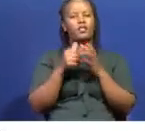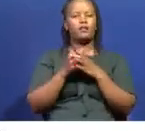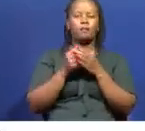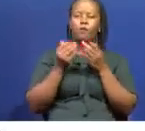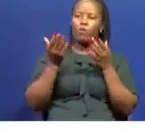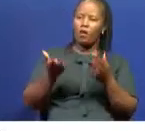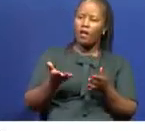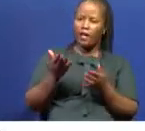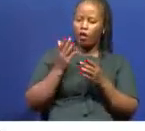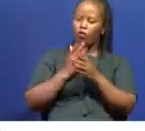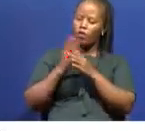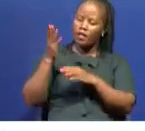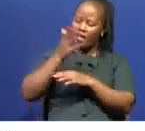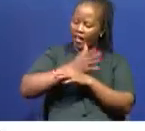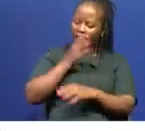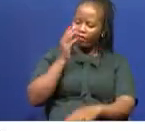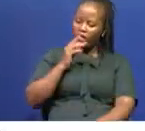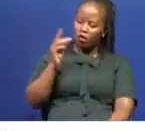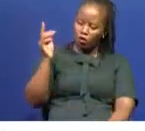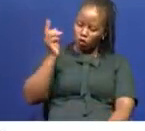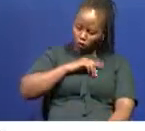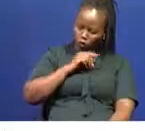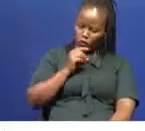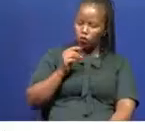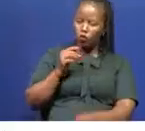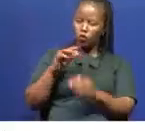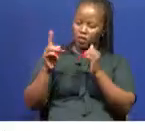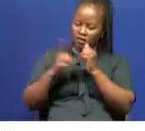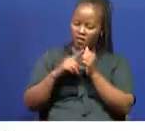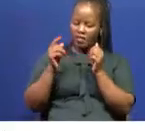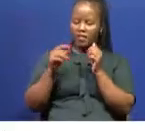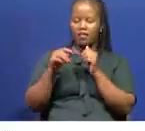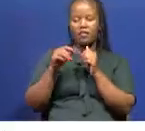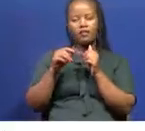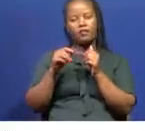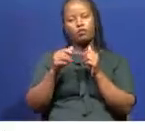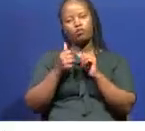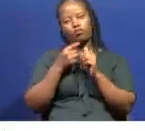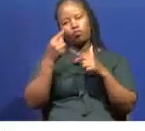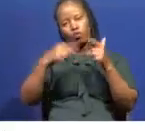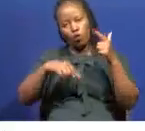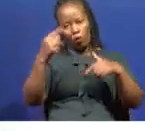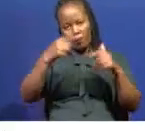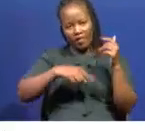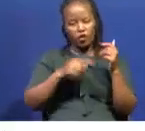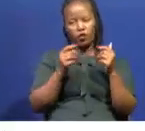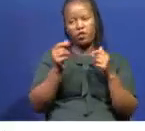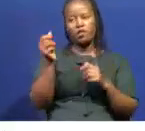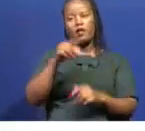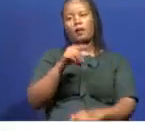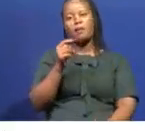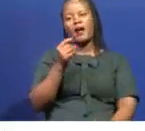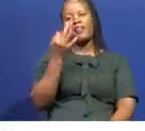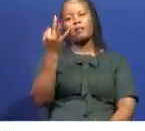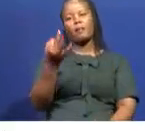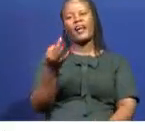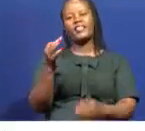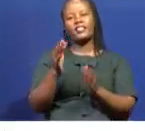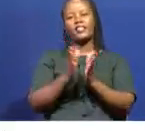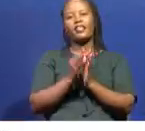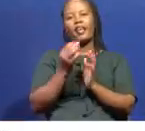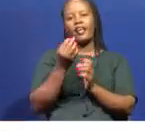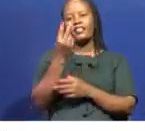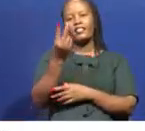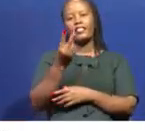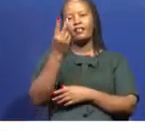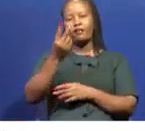Development Tour after the conclusion of the 6 events, you know, in March and February? Yeah,